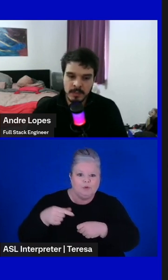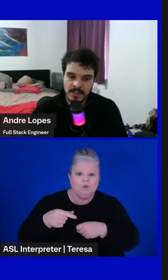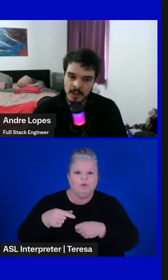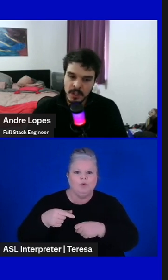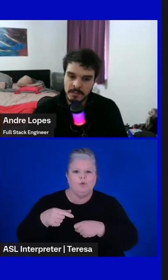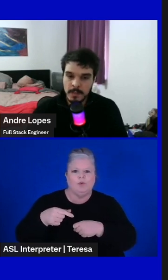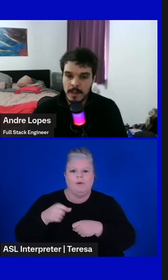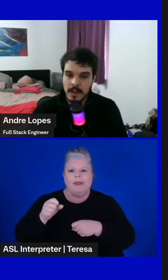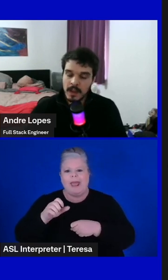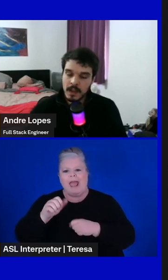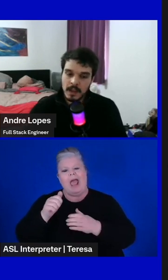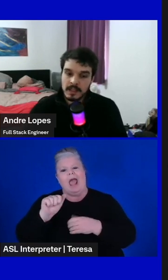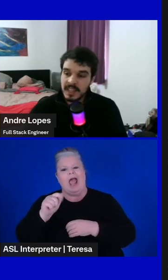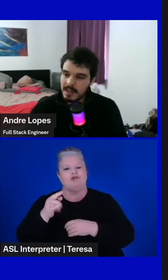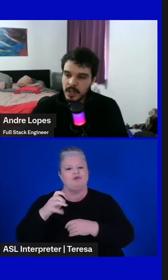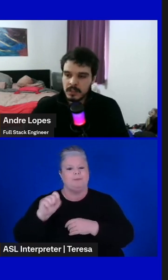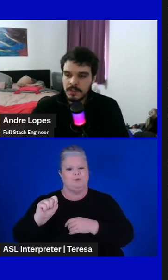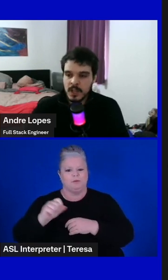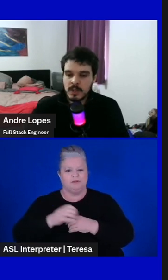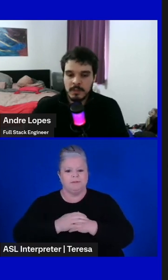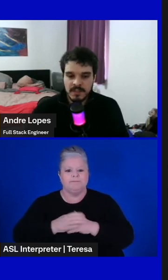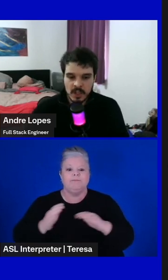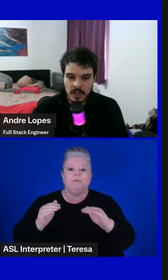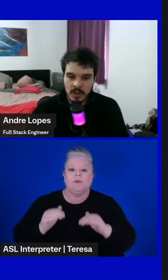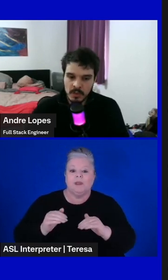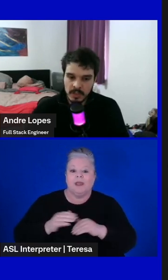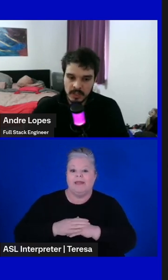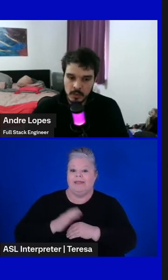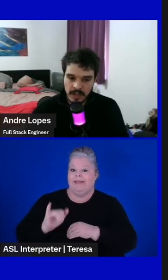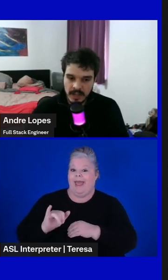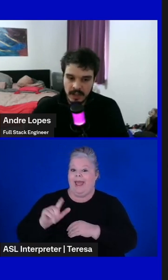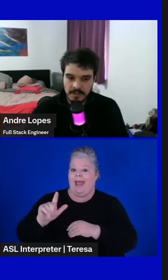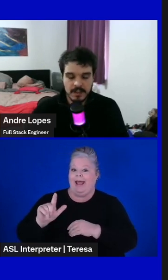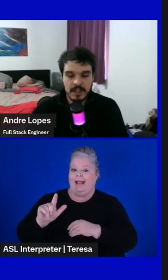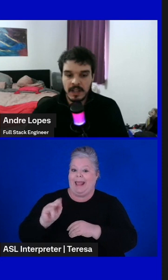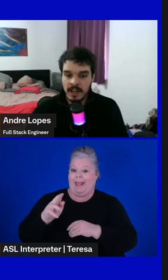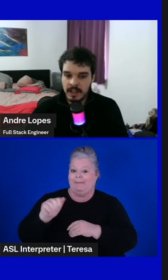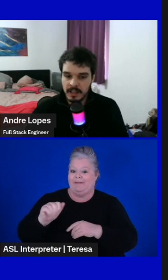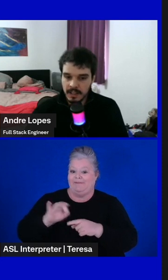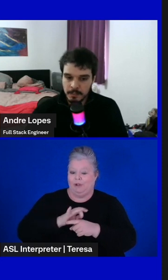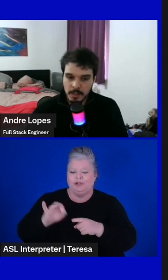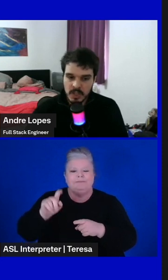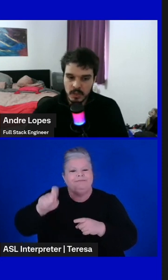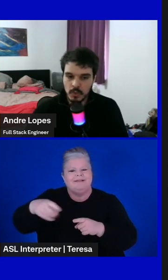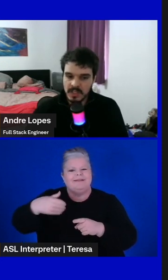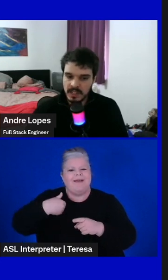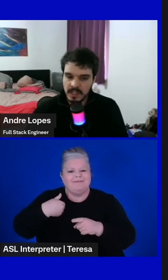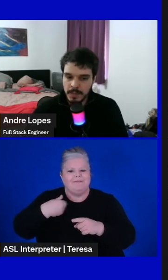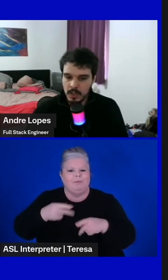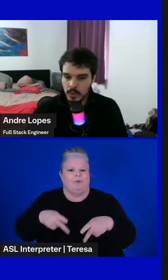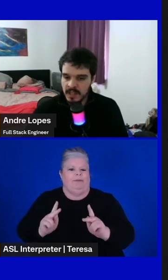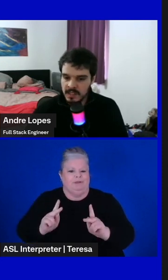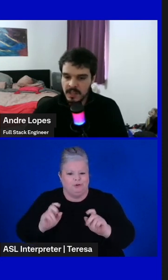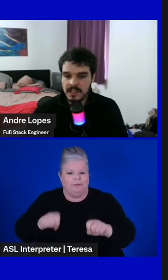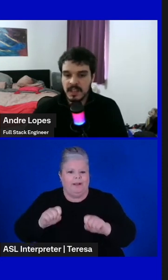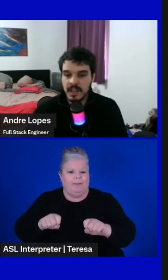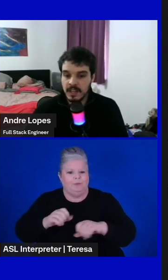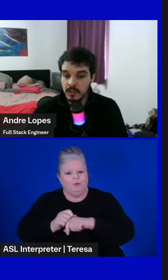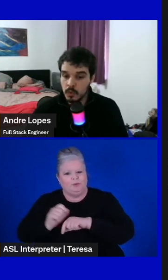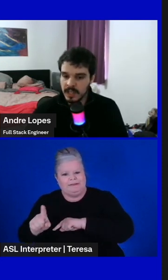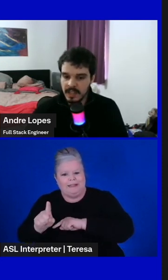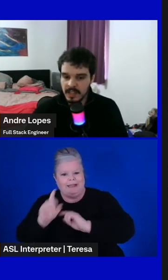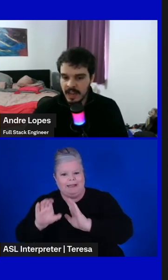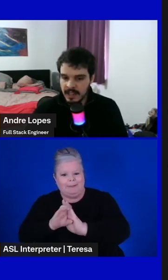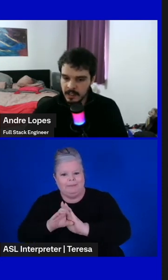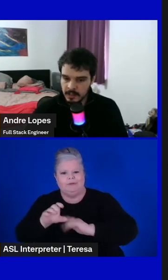on the Lambda function. The email notification Lambda function also need to have permissions to send email to SES